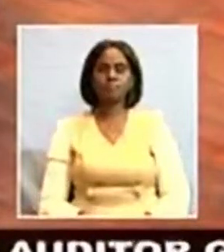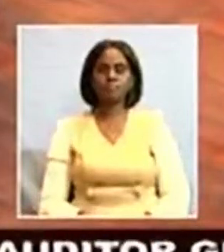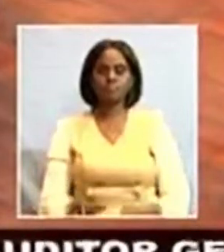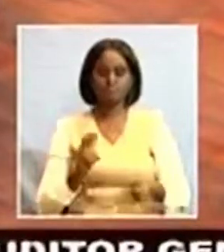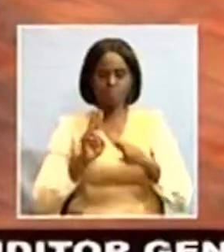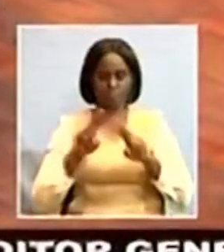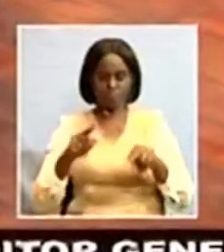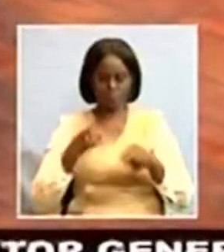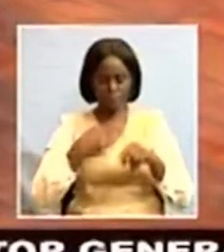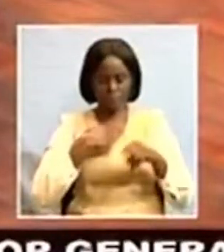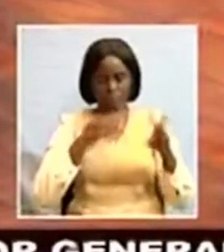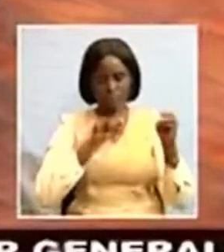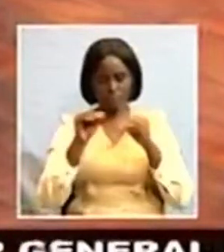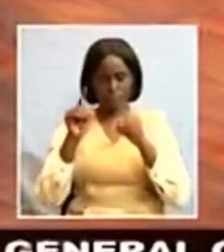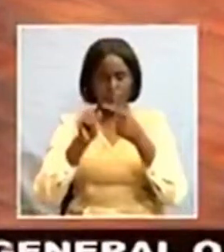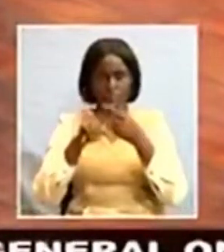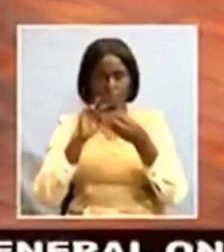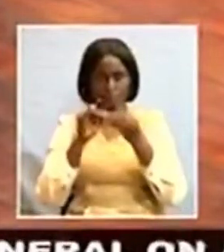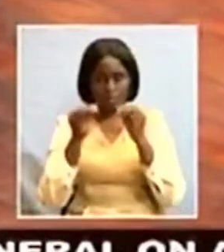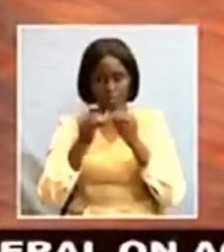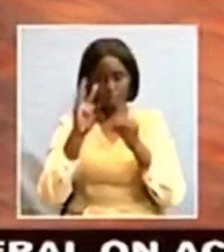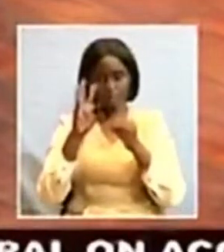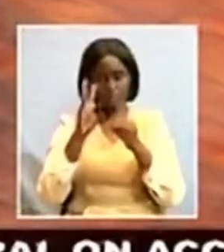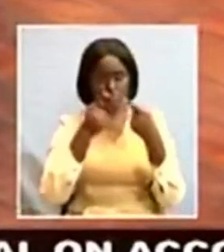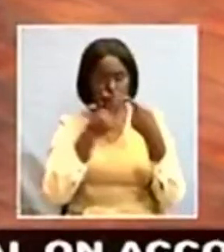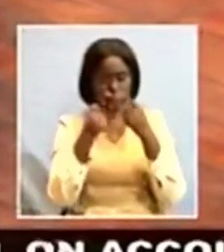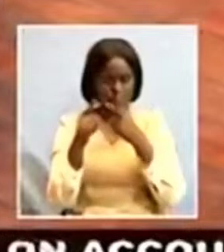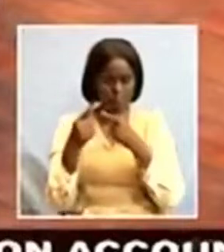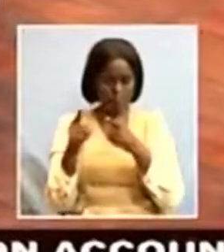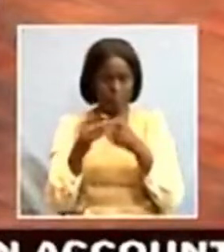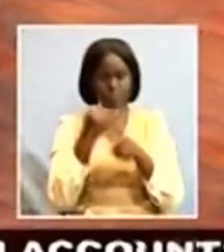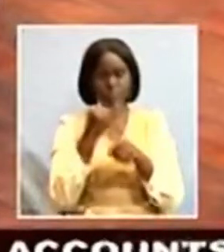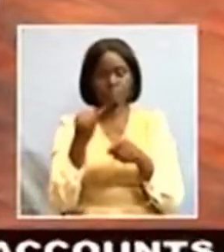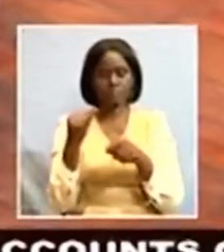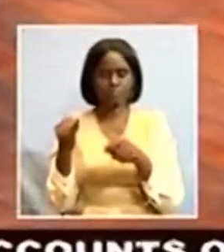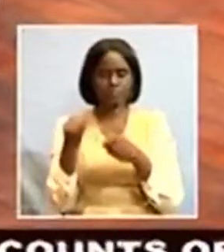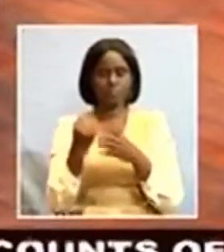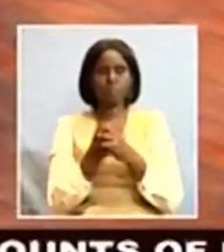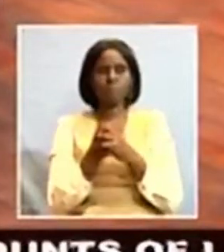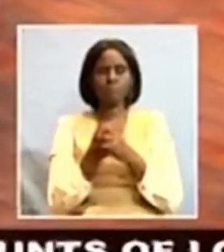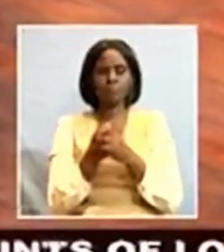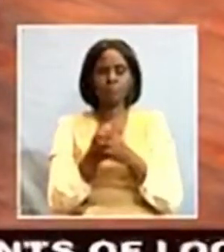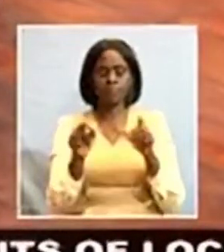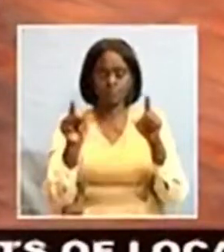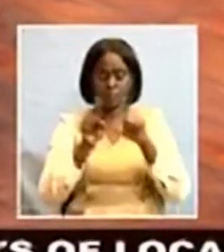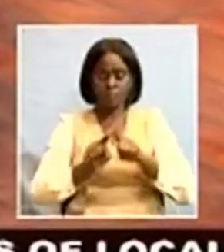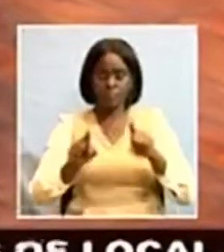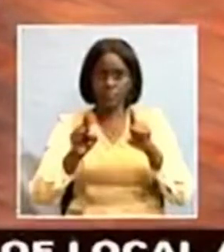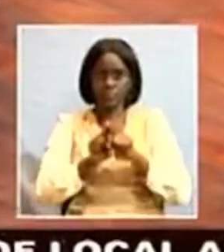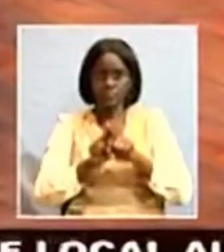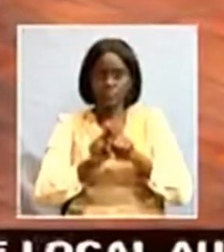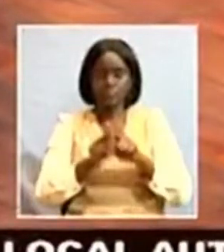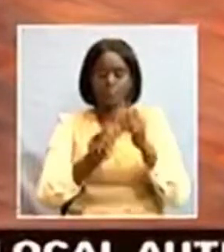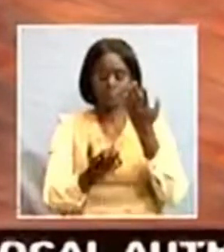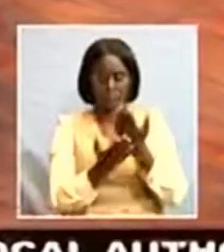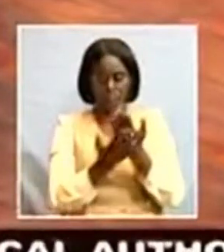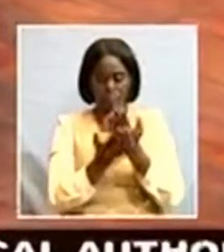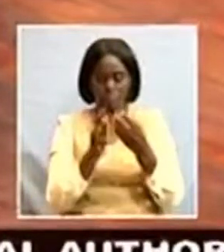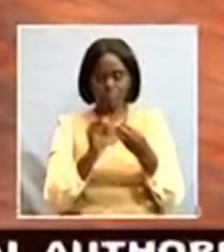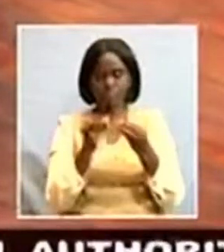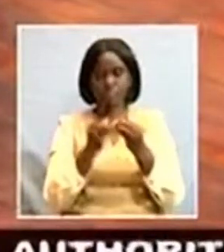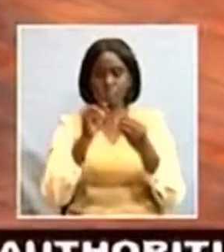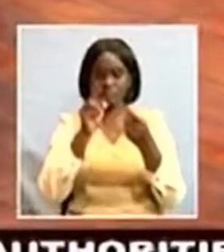Chair, I move on to section B, cross-cutting issues. And appendix